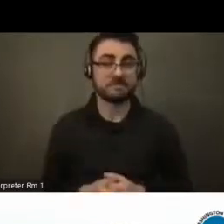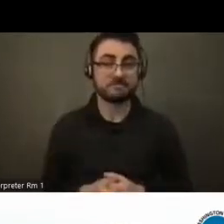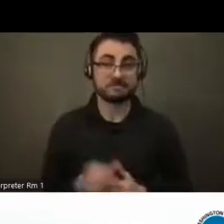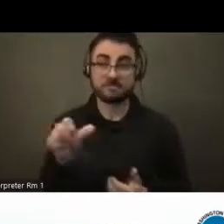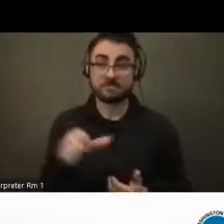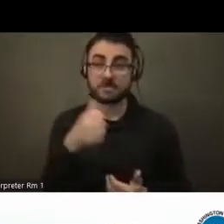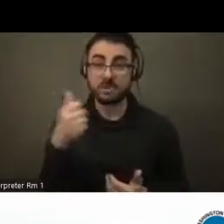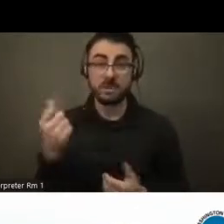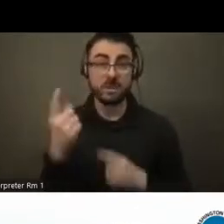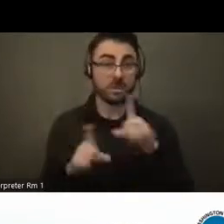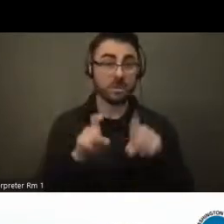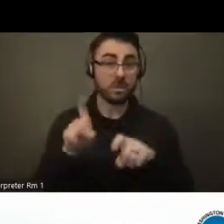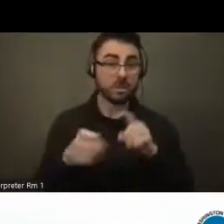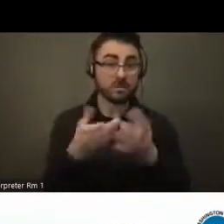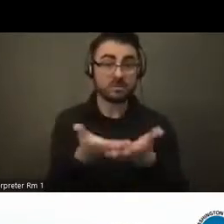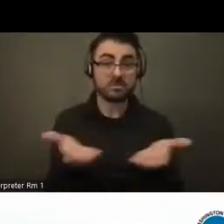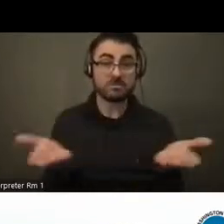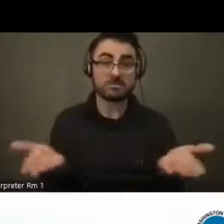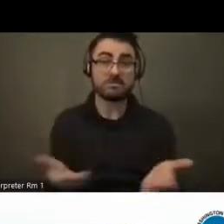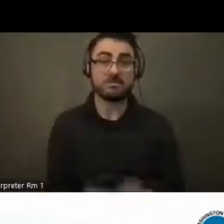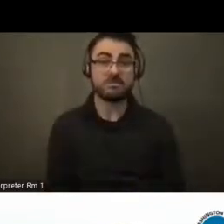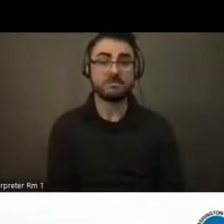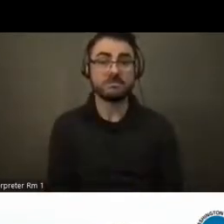questions from the floor?